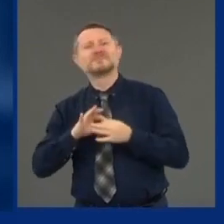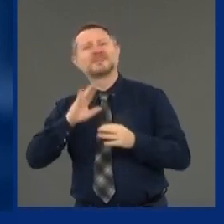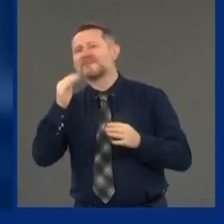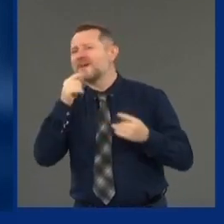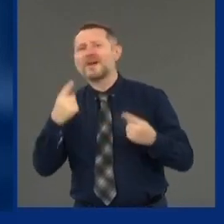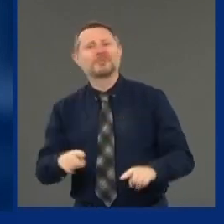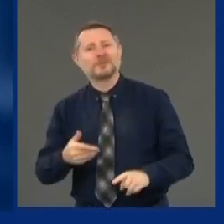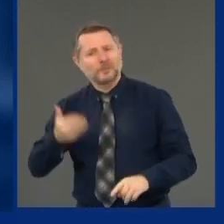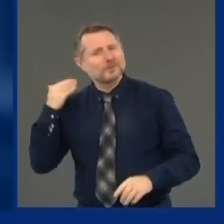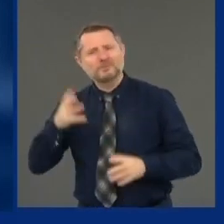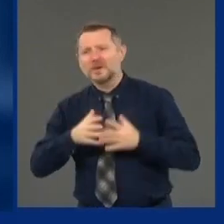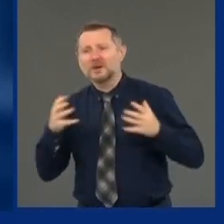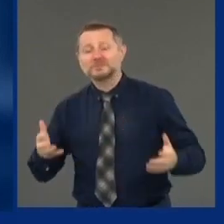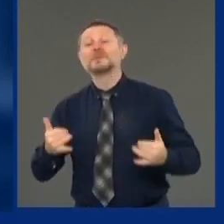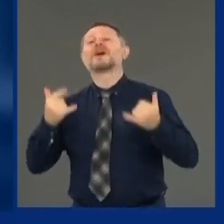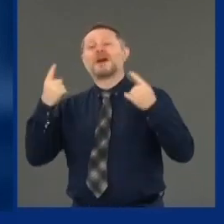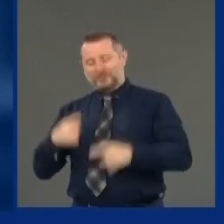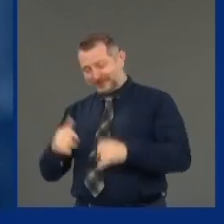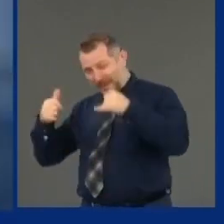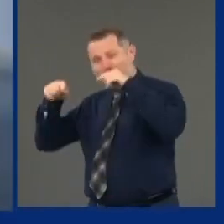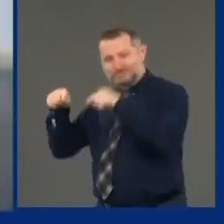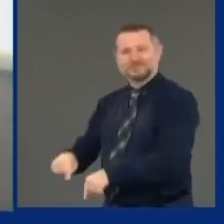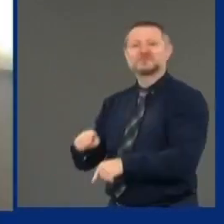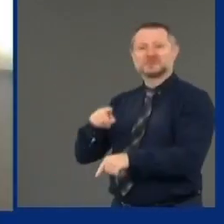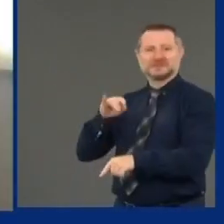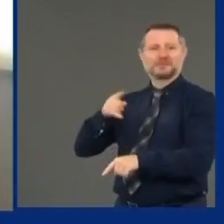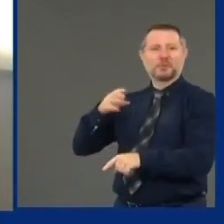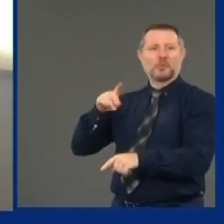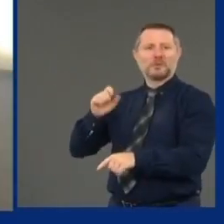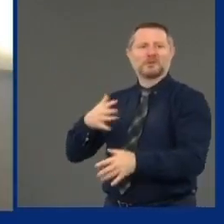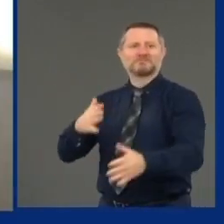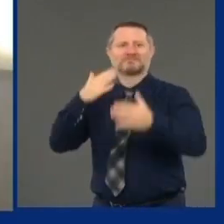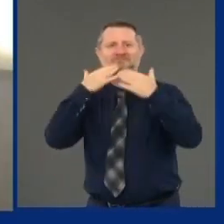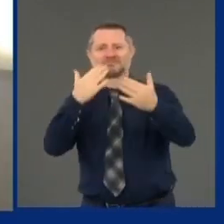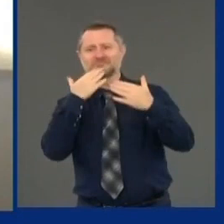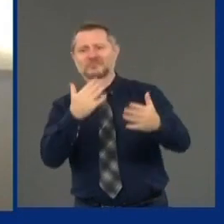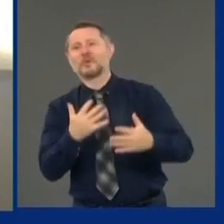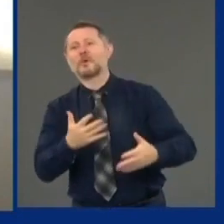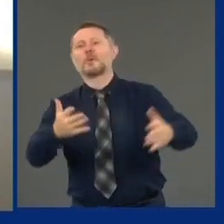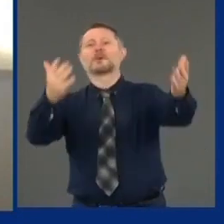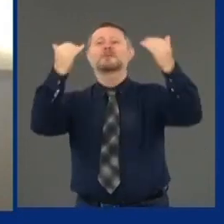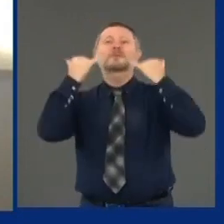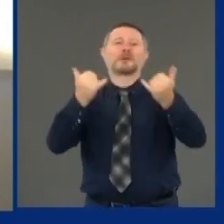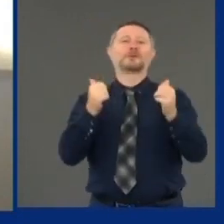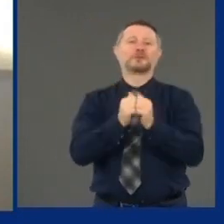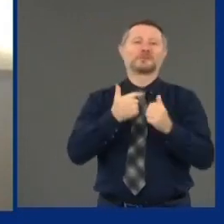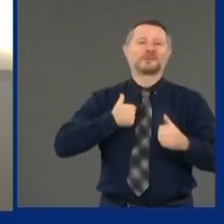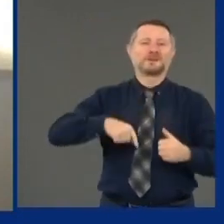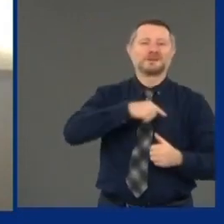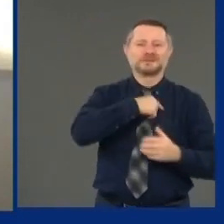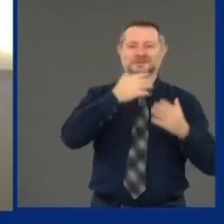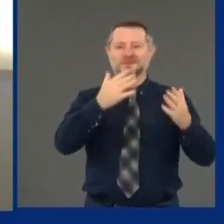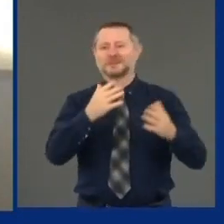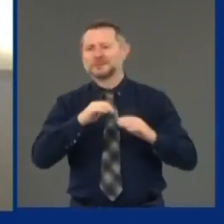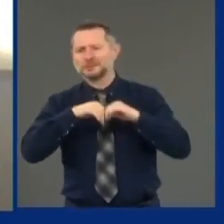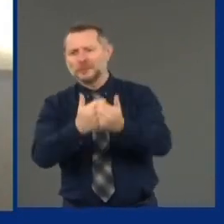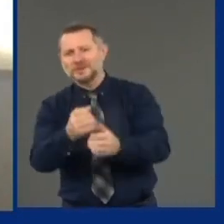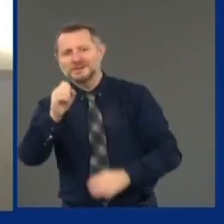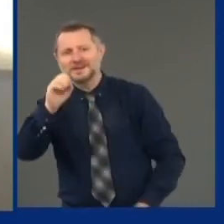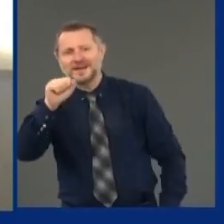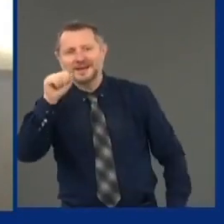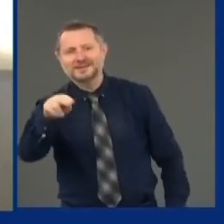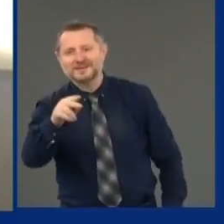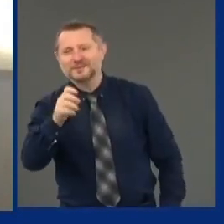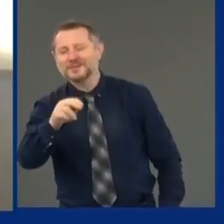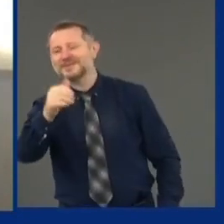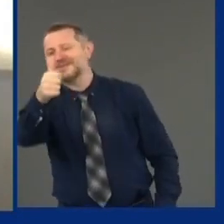him. I think he may be with us today. How are you, Sean? I'm